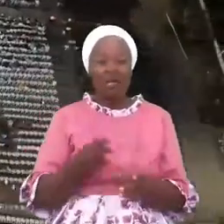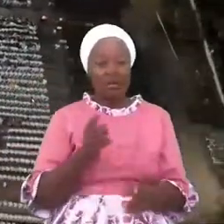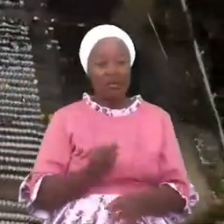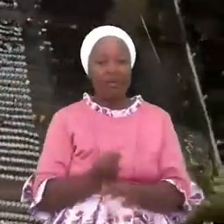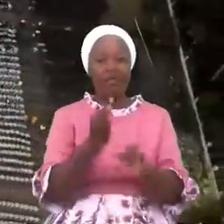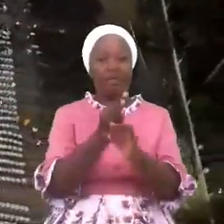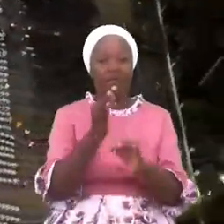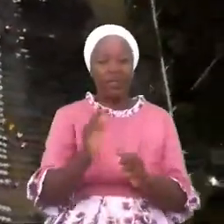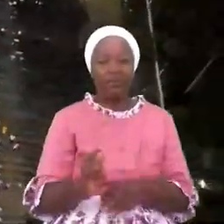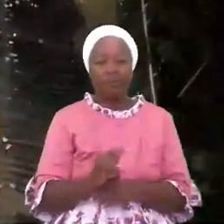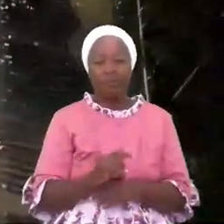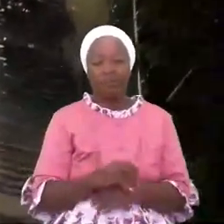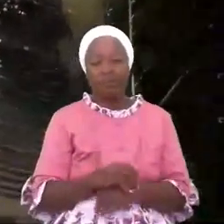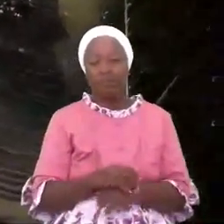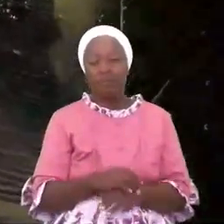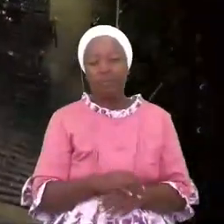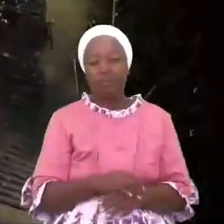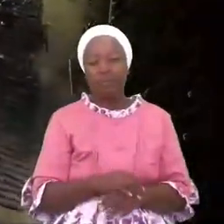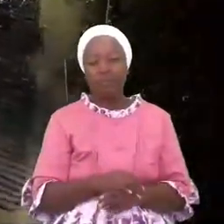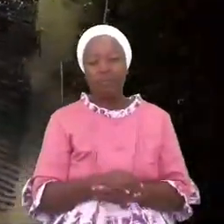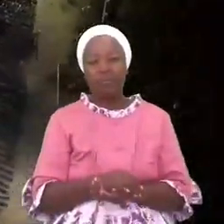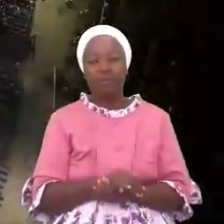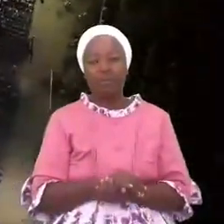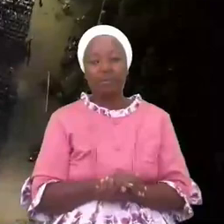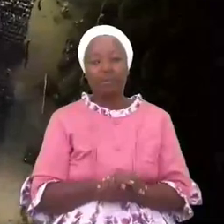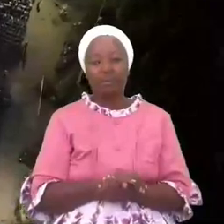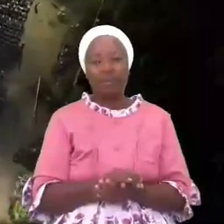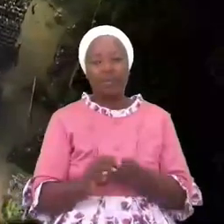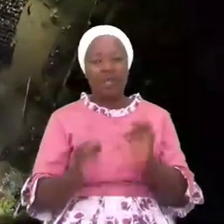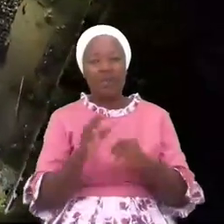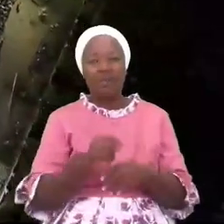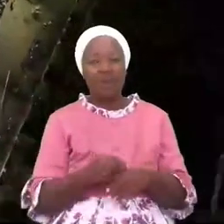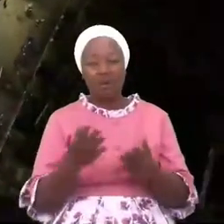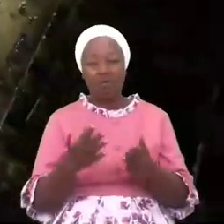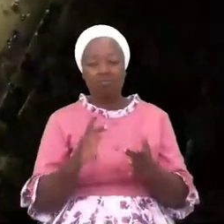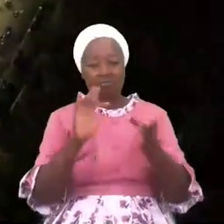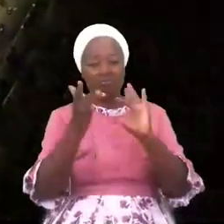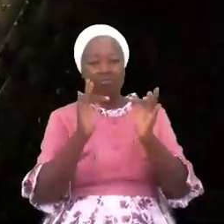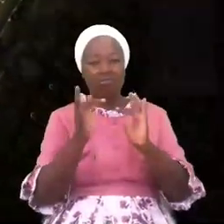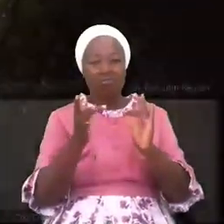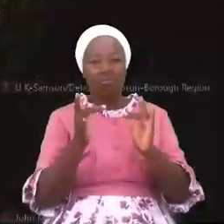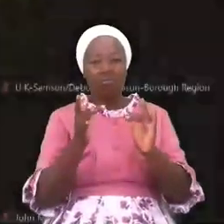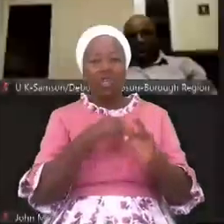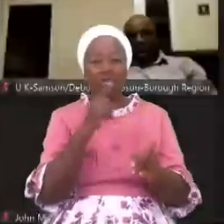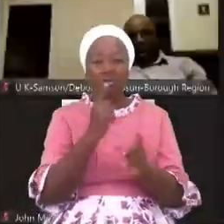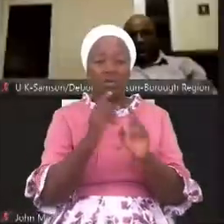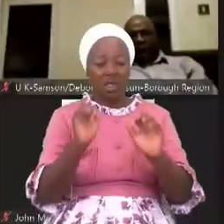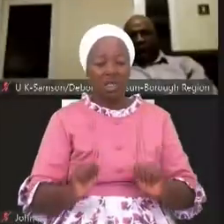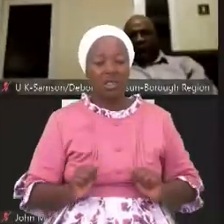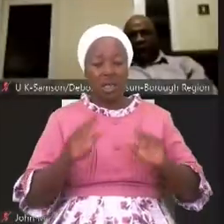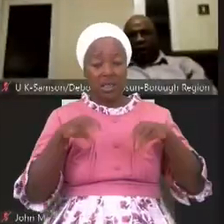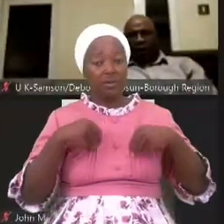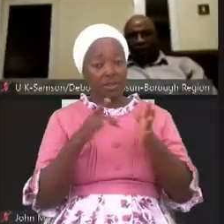If you are watching online and you just gave your life to Christ after the pastor's